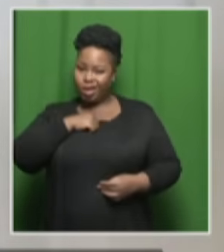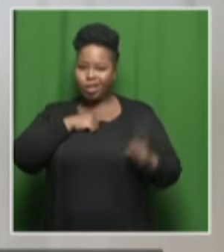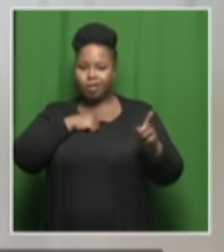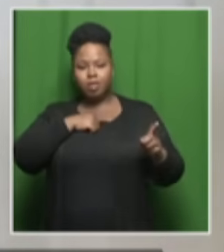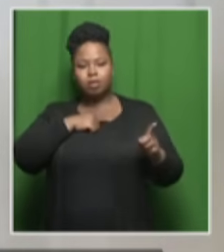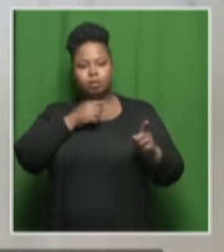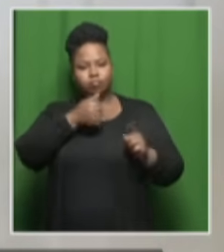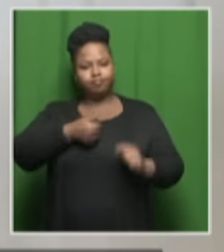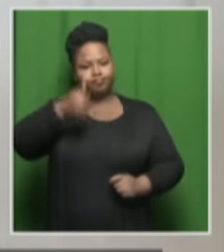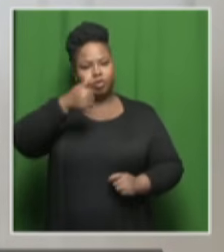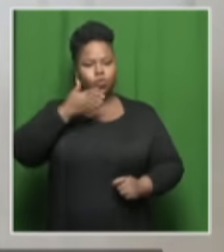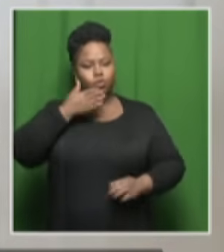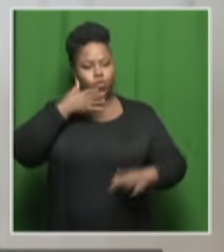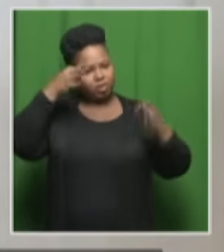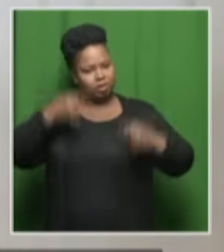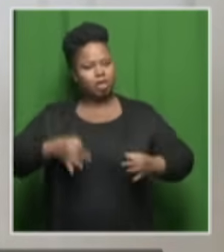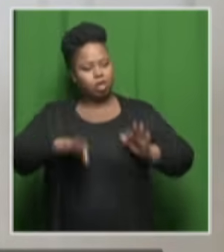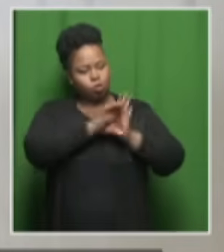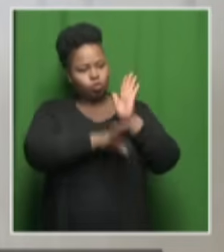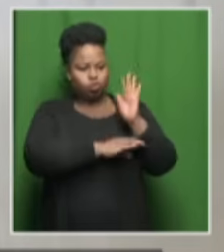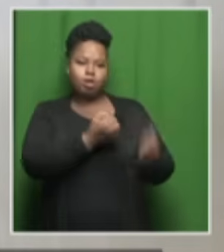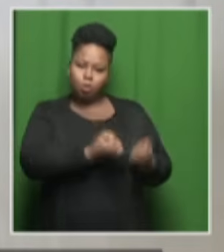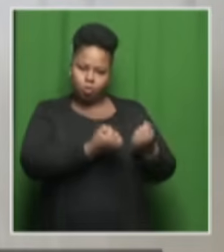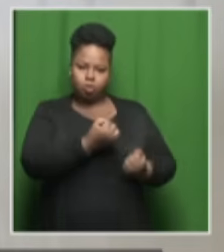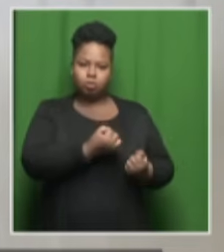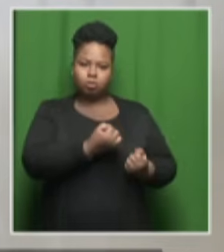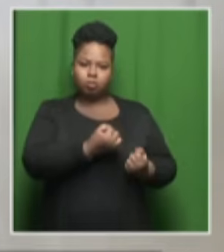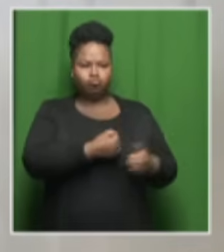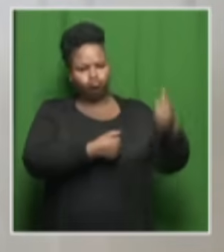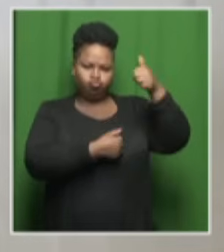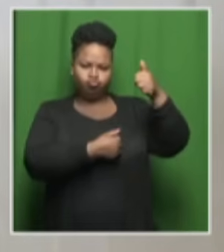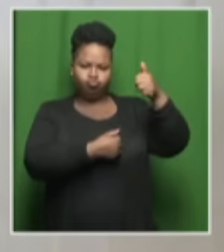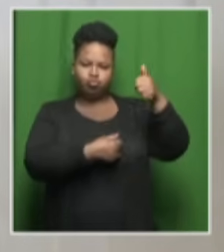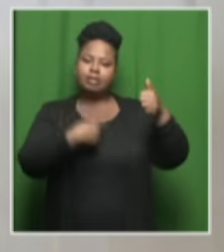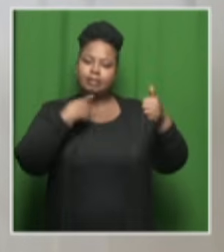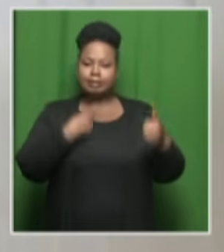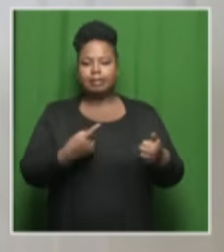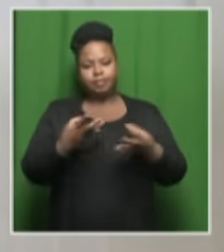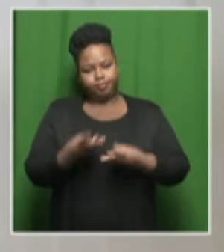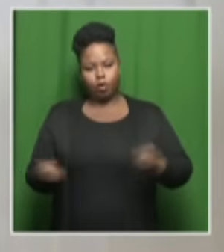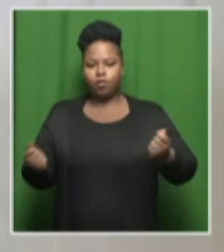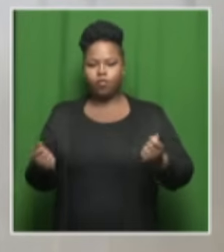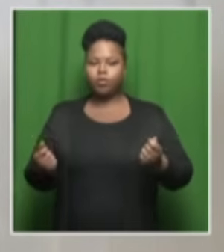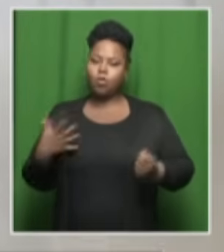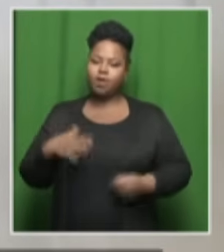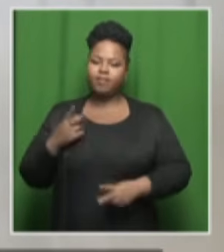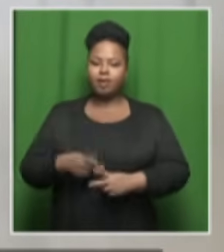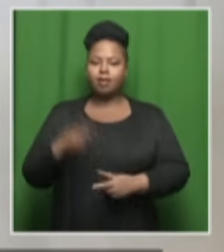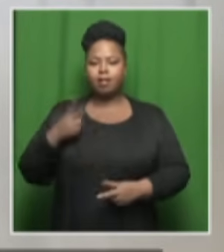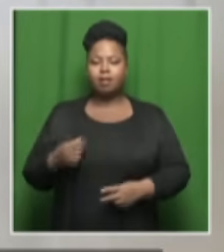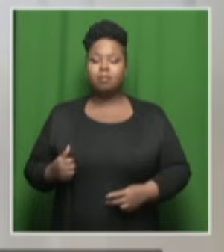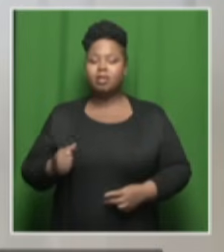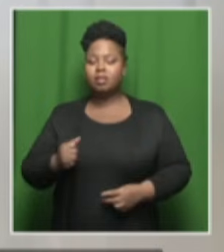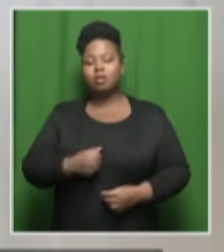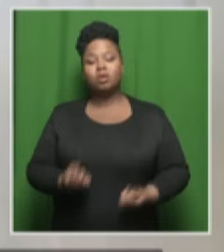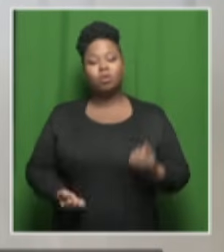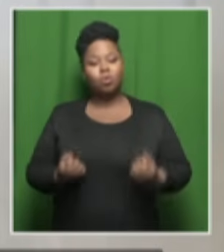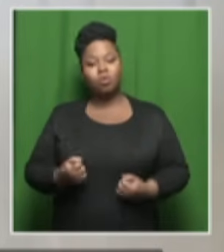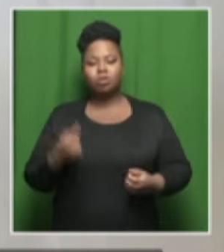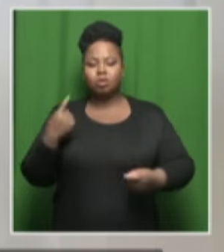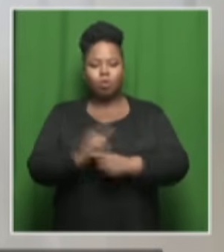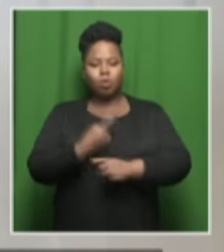that are going to issue out these orders. And the Constitutional Court came back and said, let's settle this dispute once and for all. The court is always going to be the one